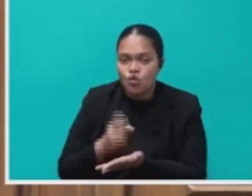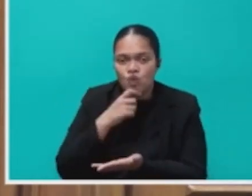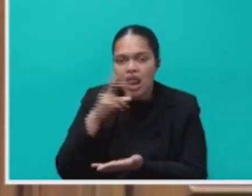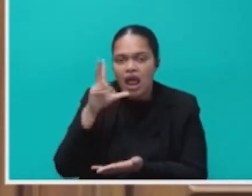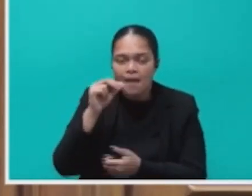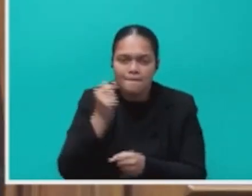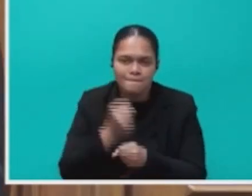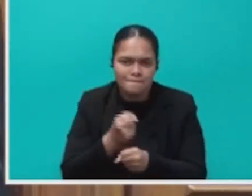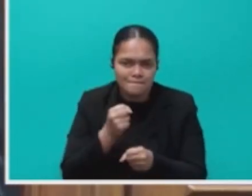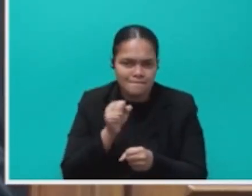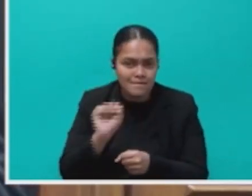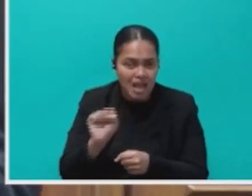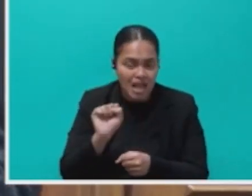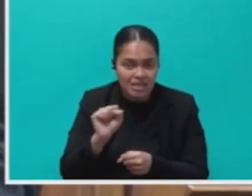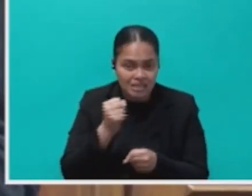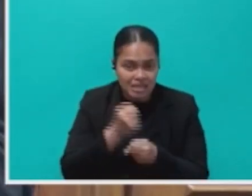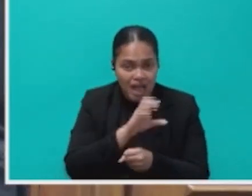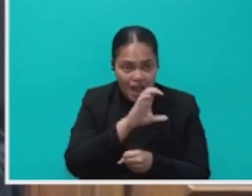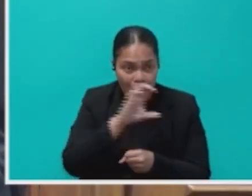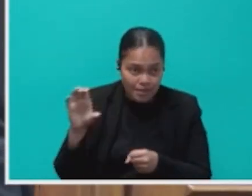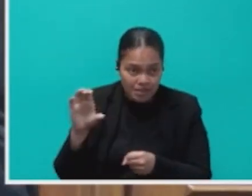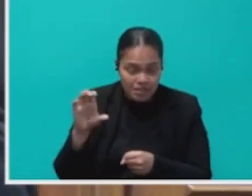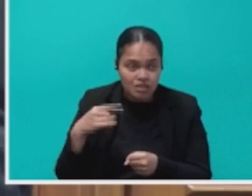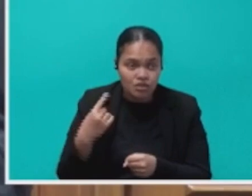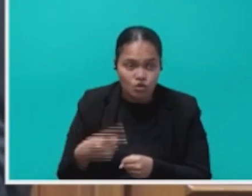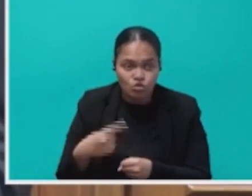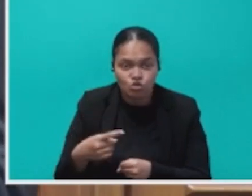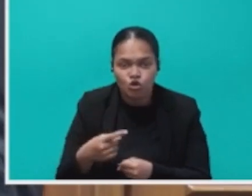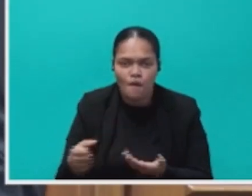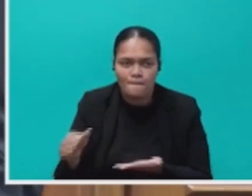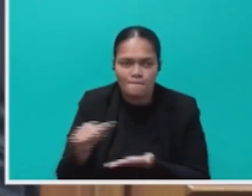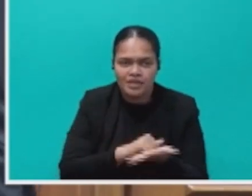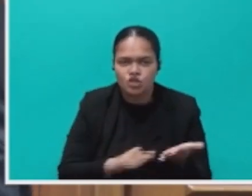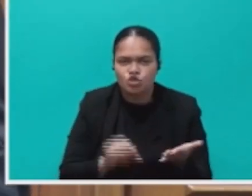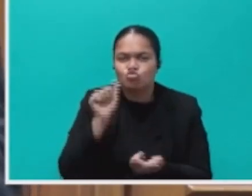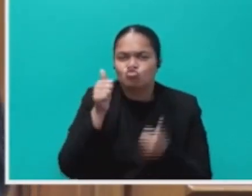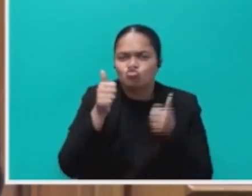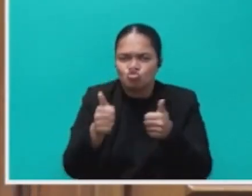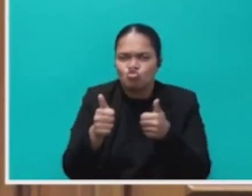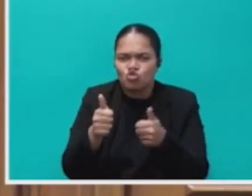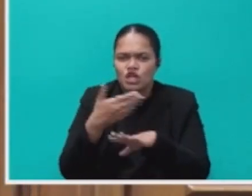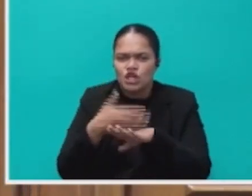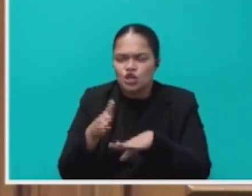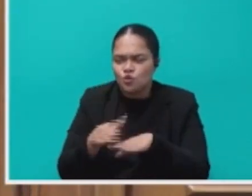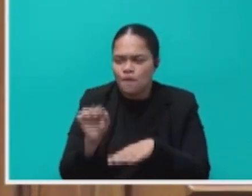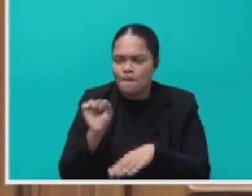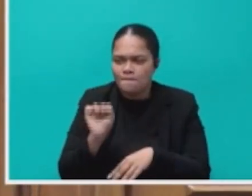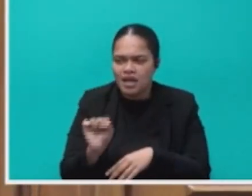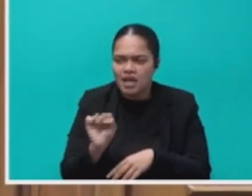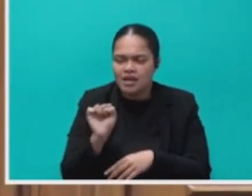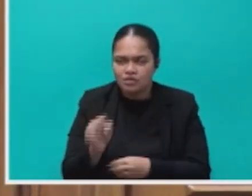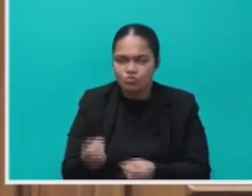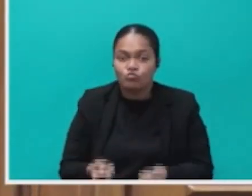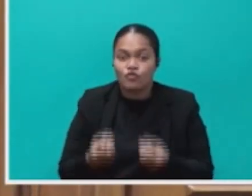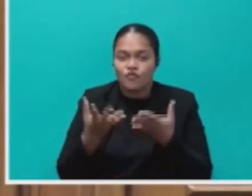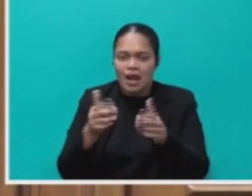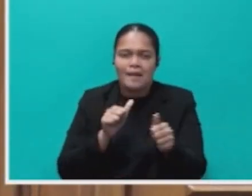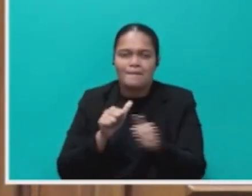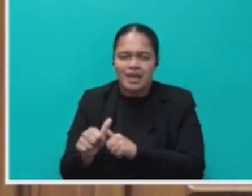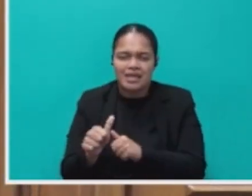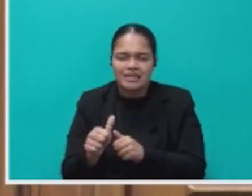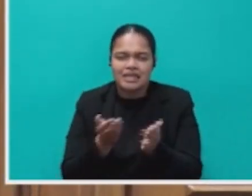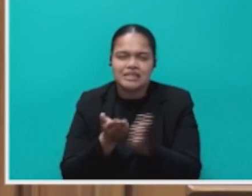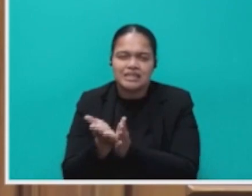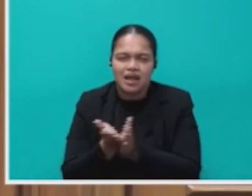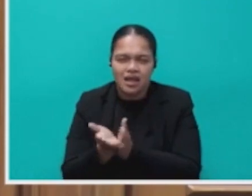bus companies to carry out refleeting, especially purchasing of good buses, to provide best and safe